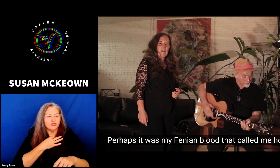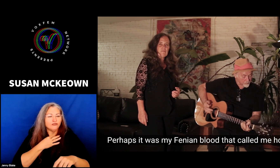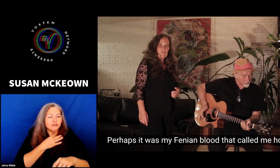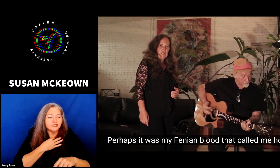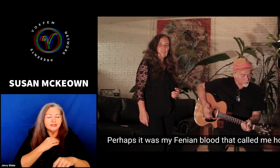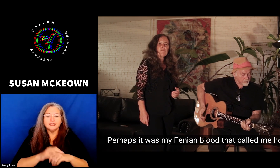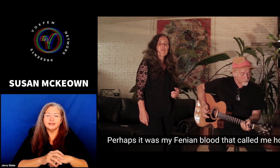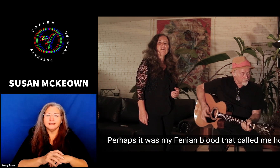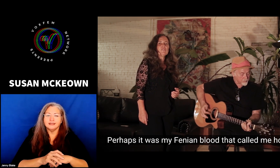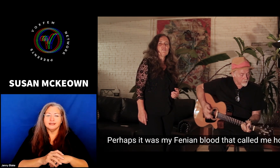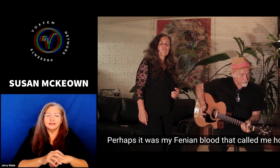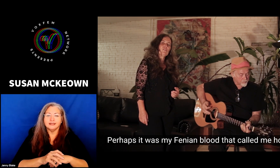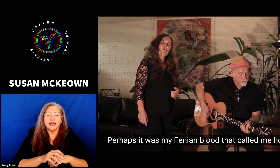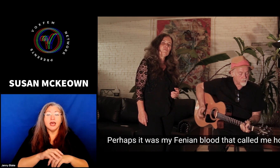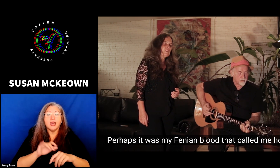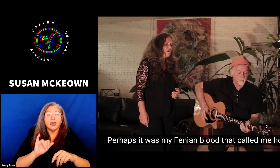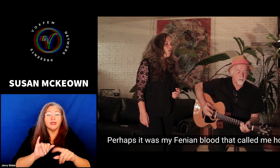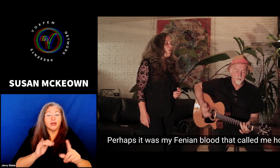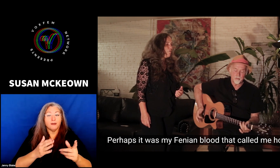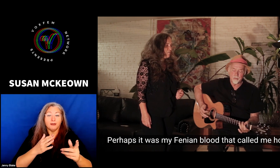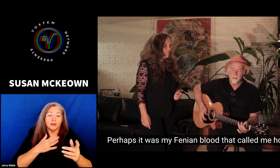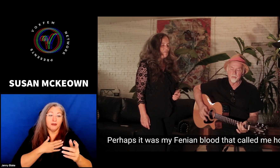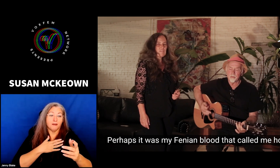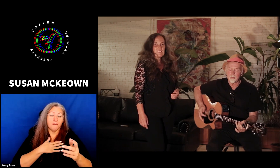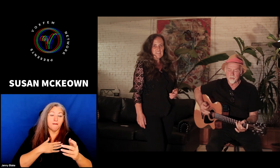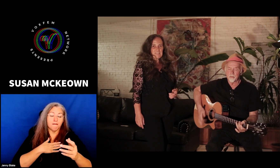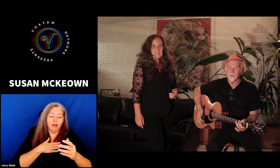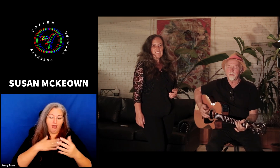was my Fenian blood that called me home,